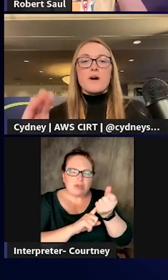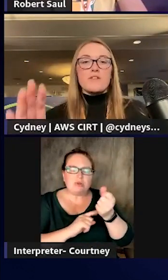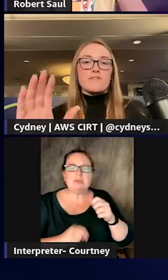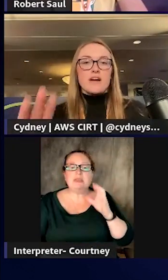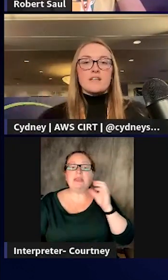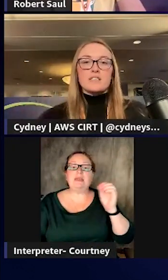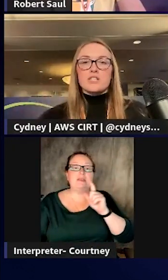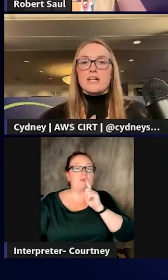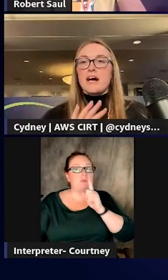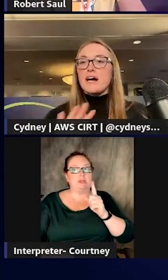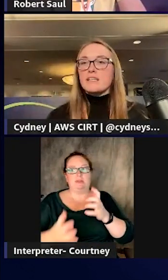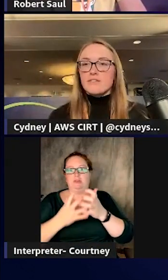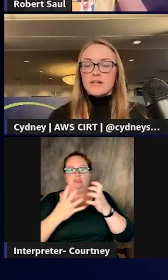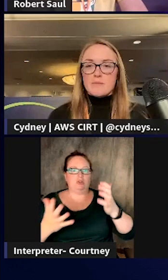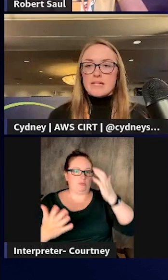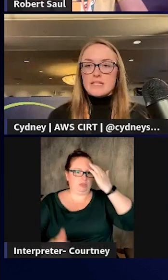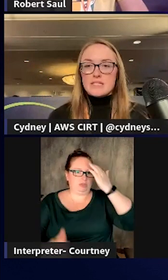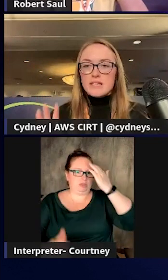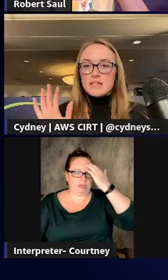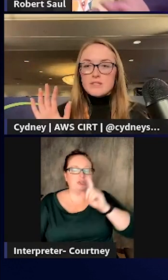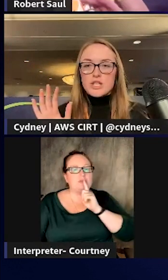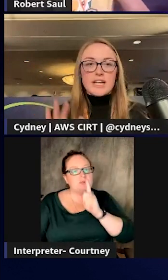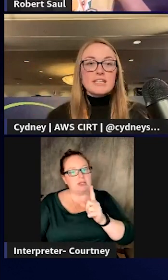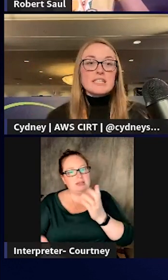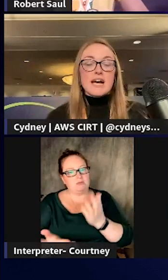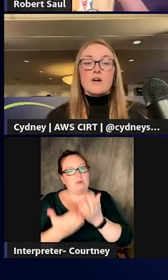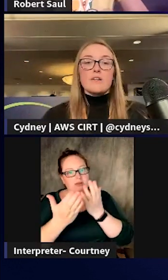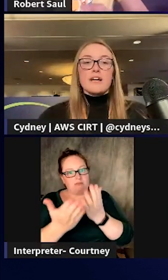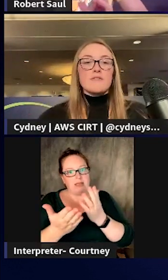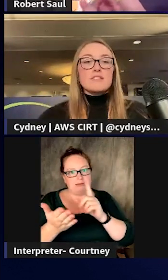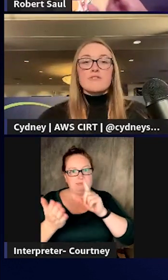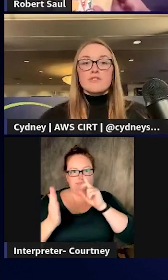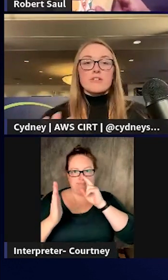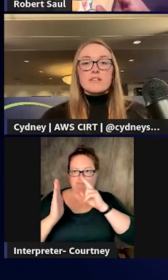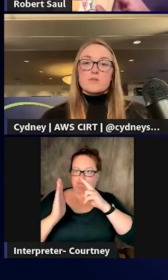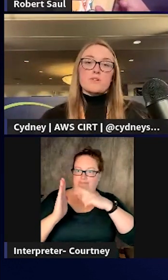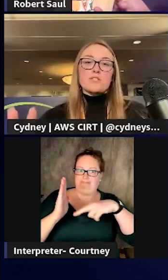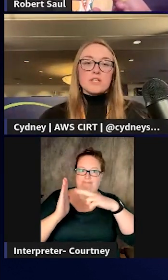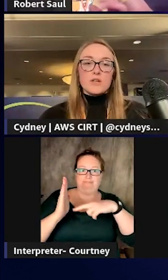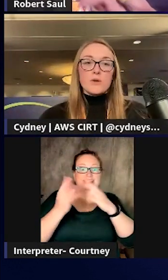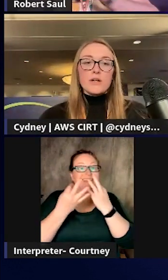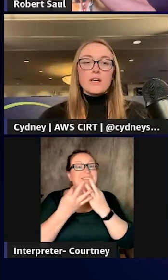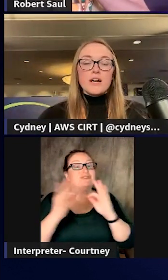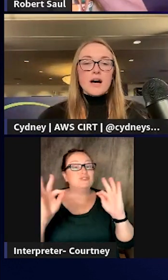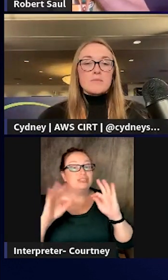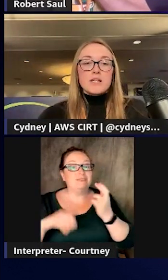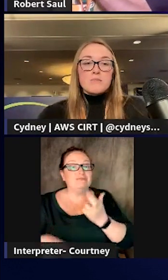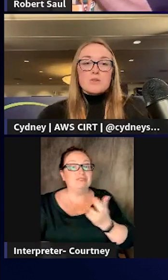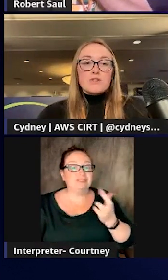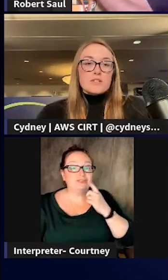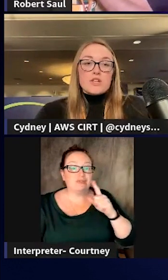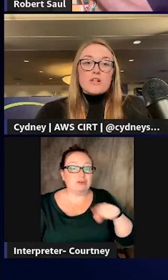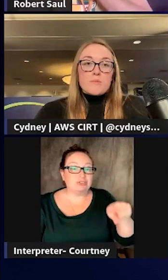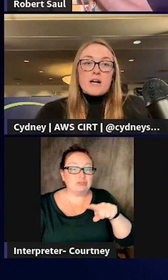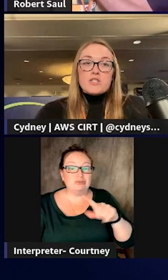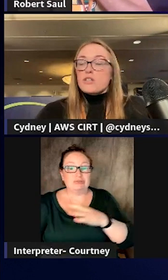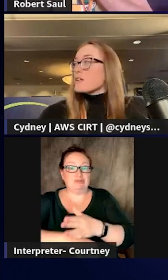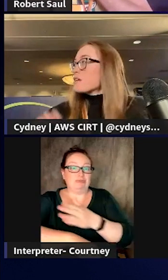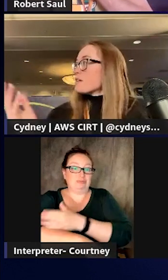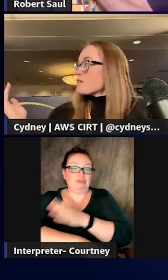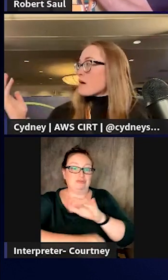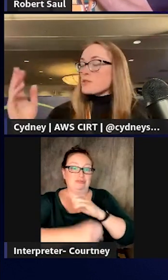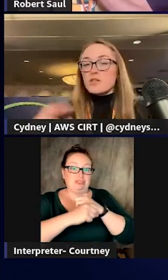a wealth of knowledge, and I highly recommend checking this out. It's a free resource to you to improve your security